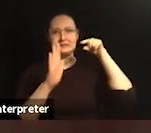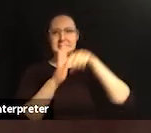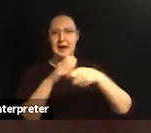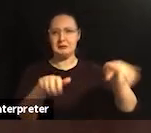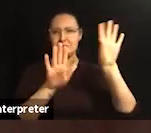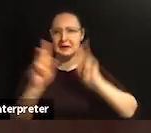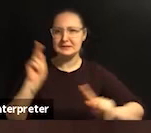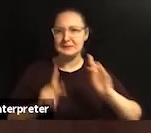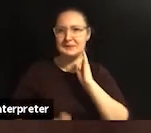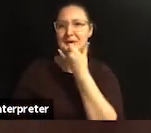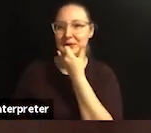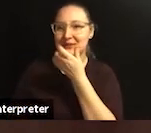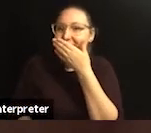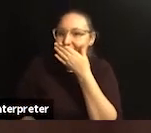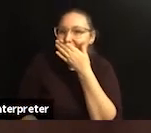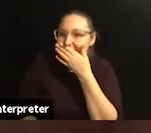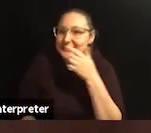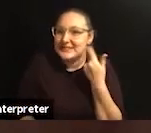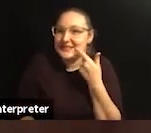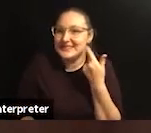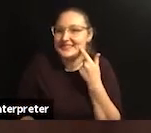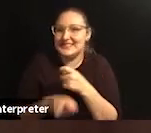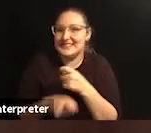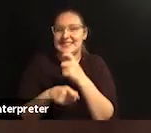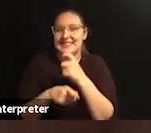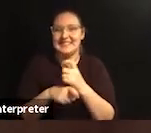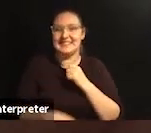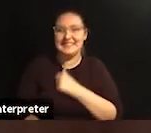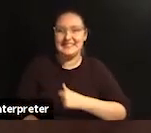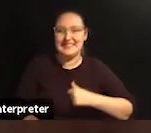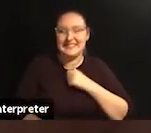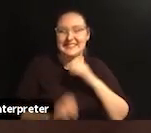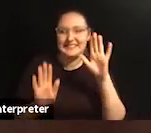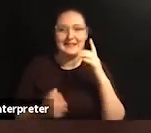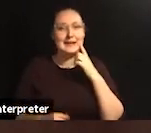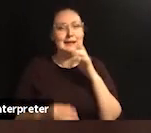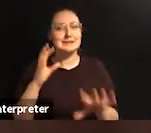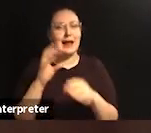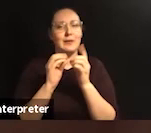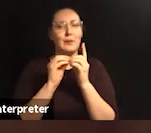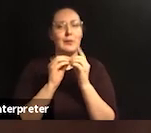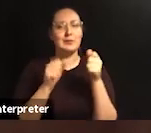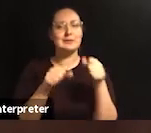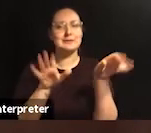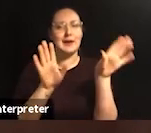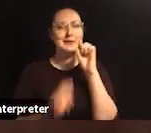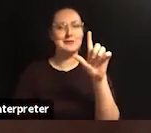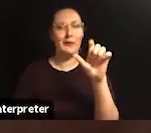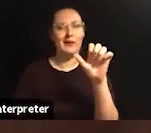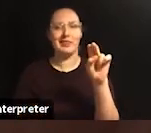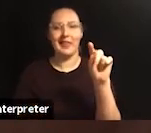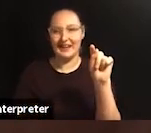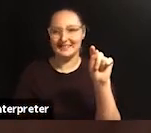more Lenten sacrificial thing in there. So I rescued it, though, I think. So my apologies for that, but we got it back on